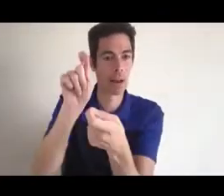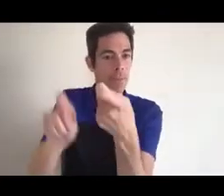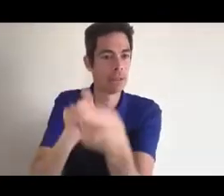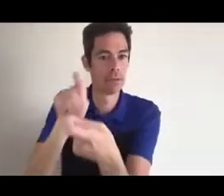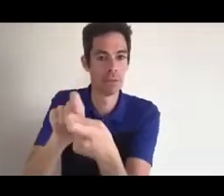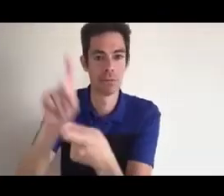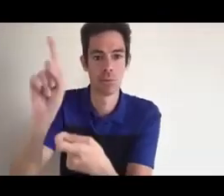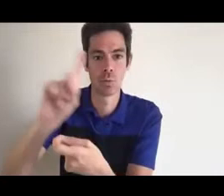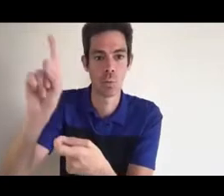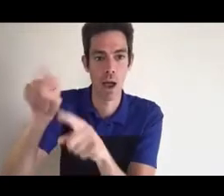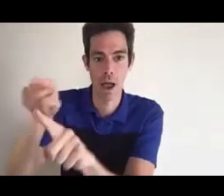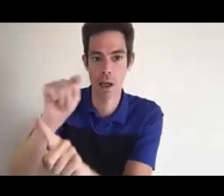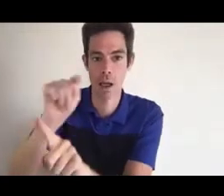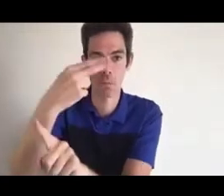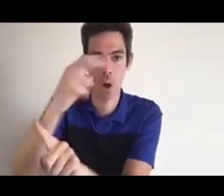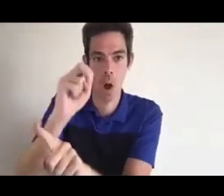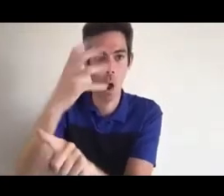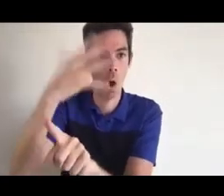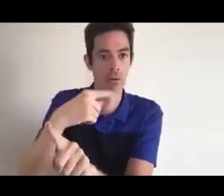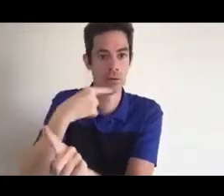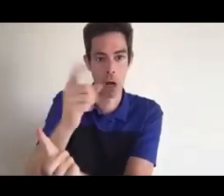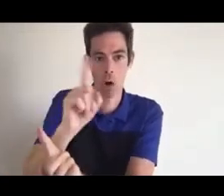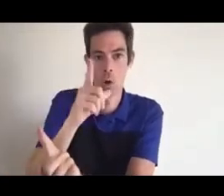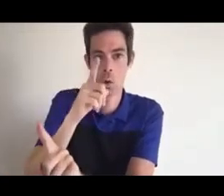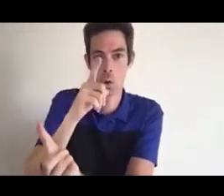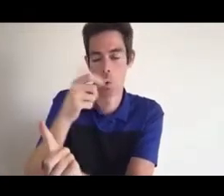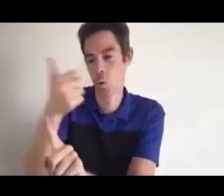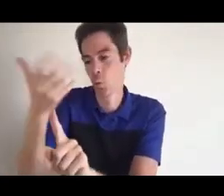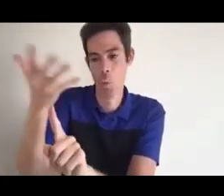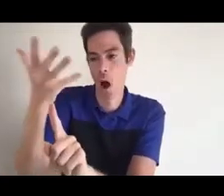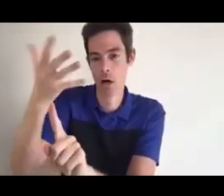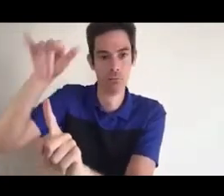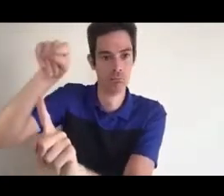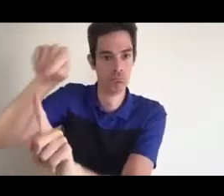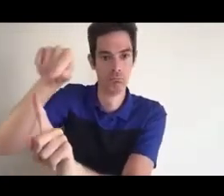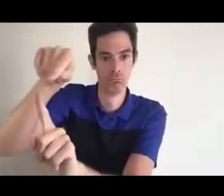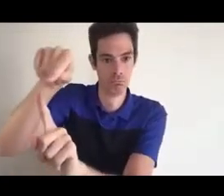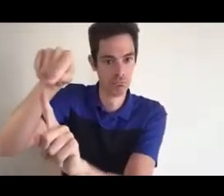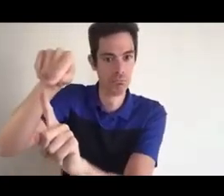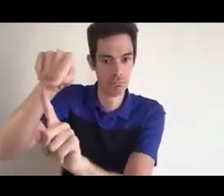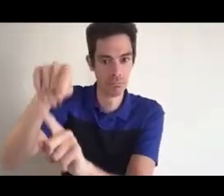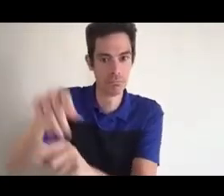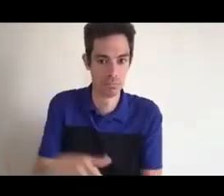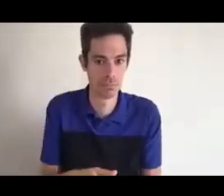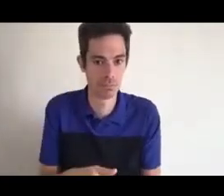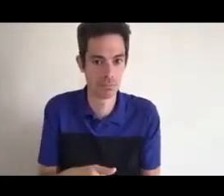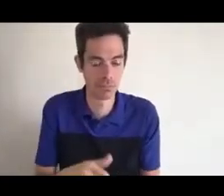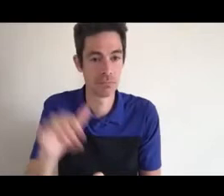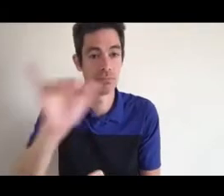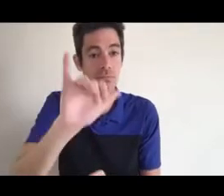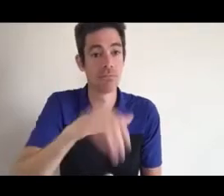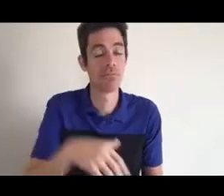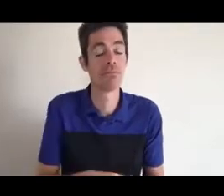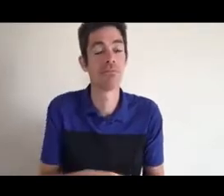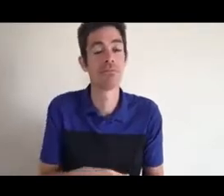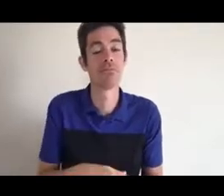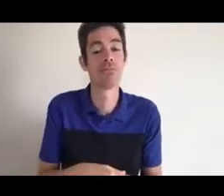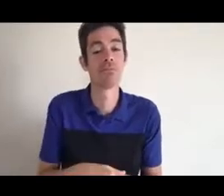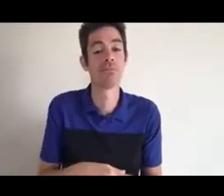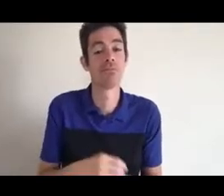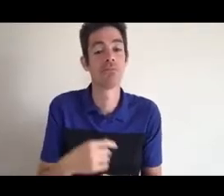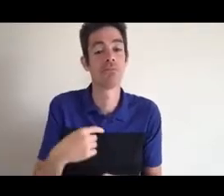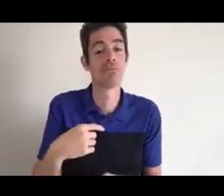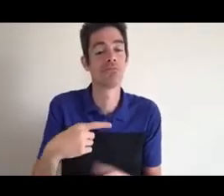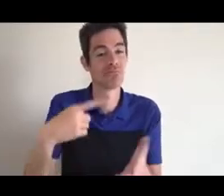store, and that will show that it's the store. When I point to it, it indicates